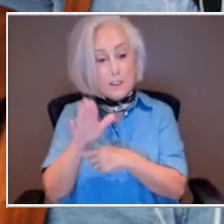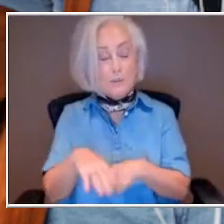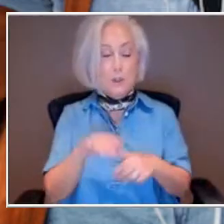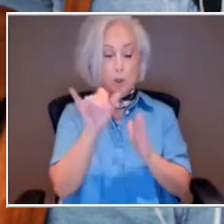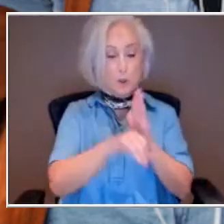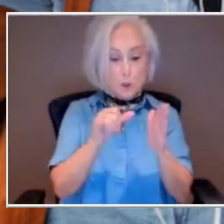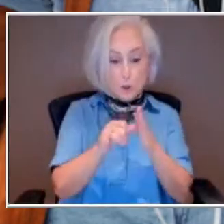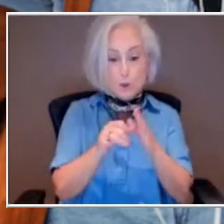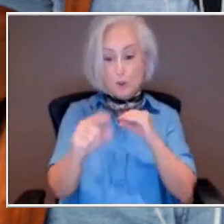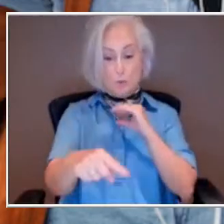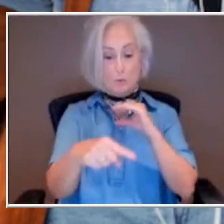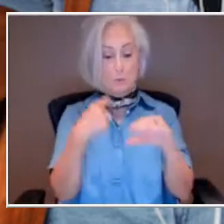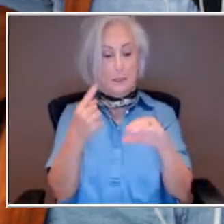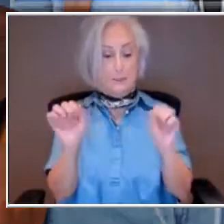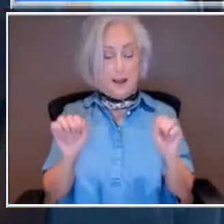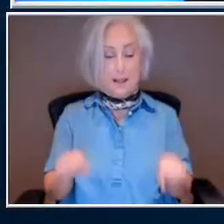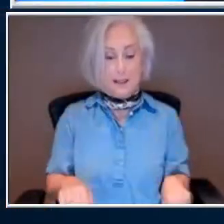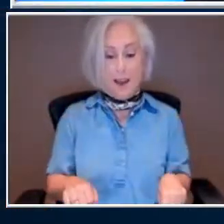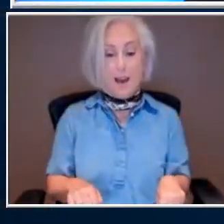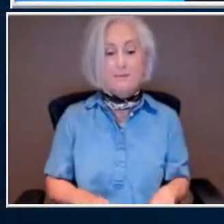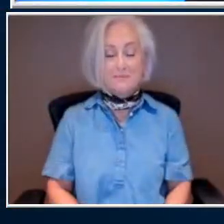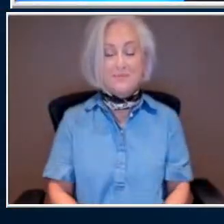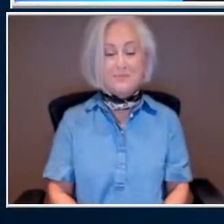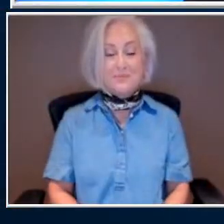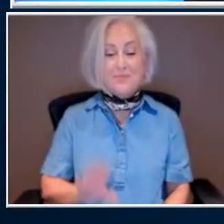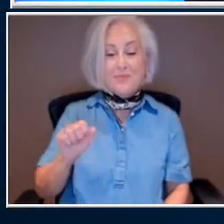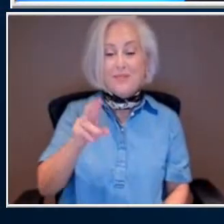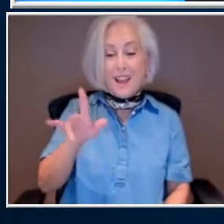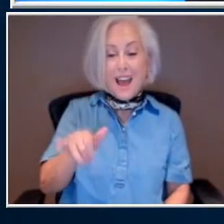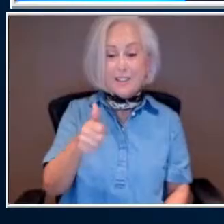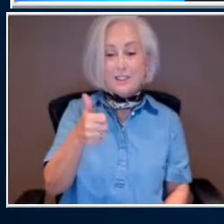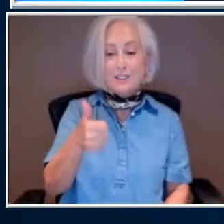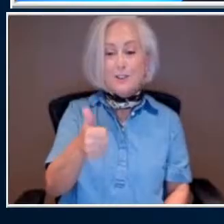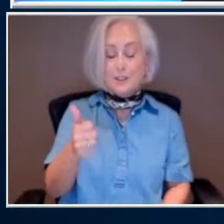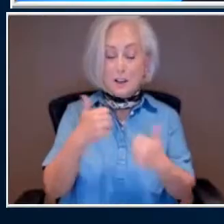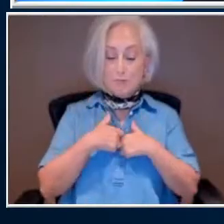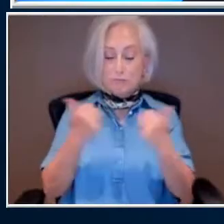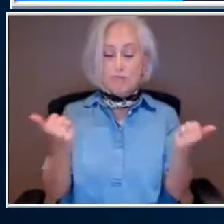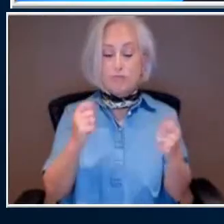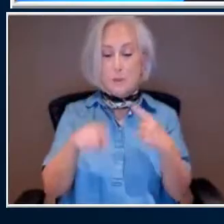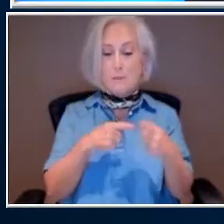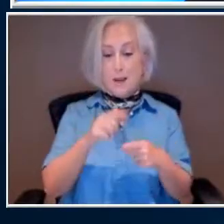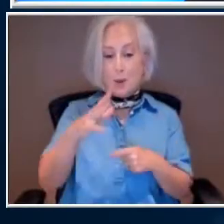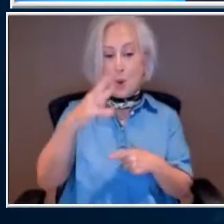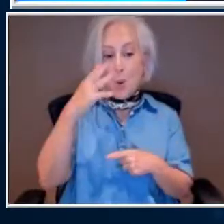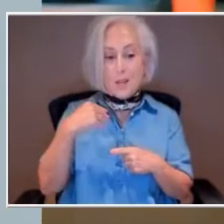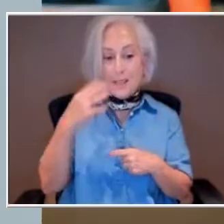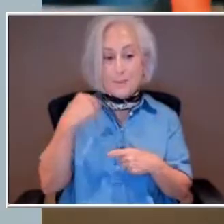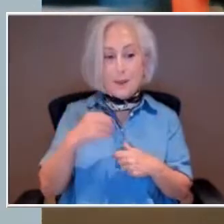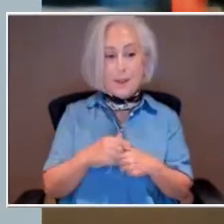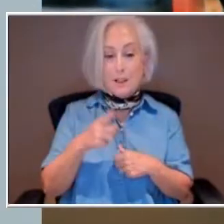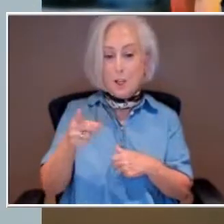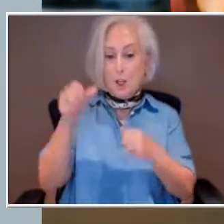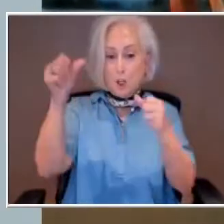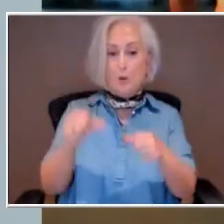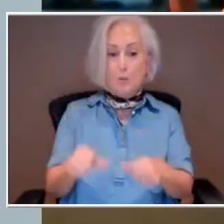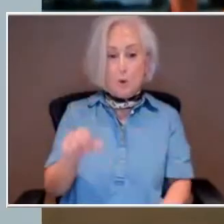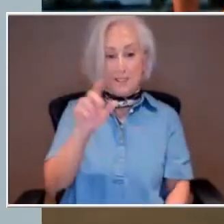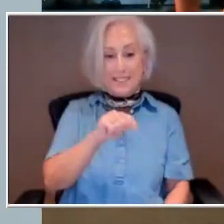there on your screen. Ashley, you have been open about your journey. You posted TikTok